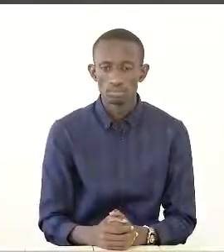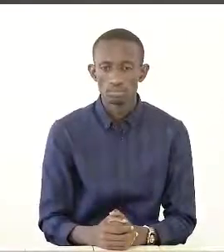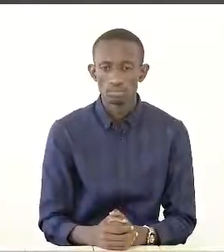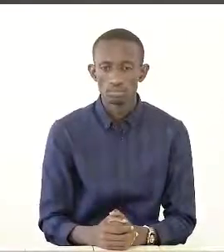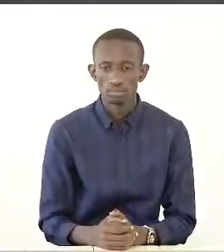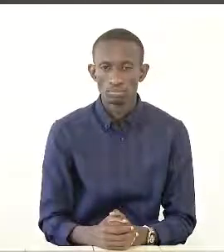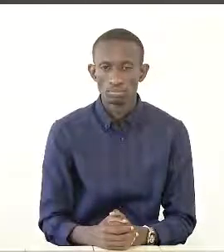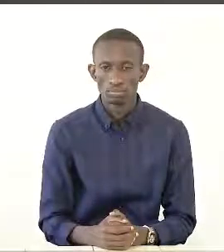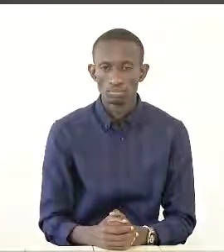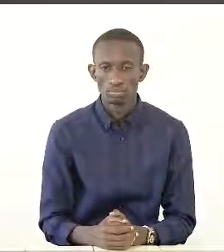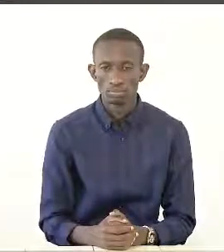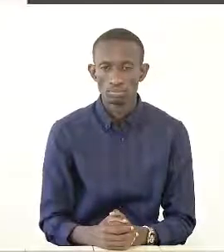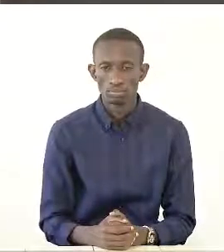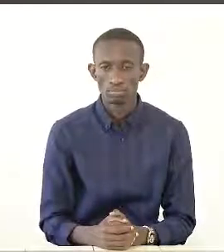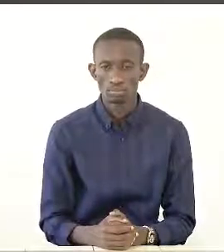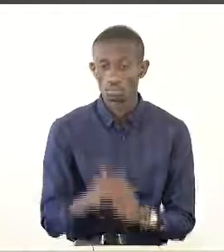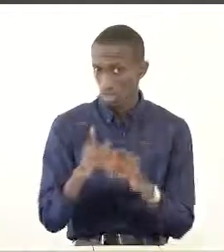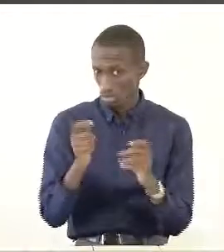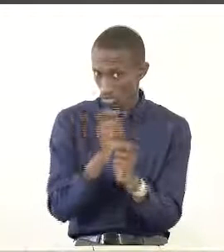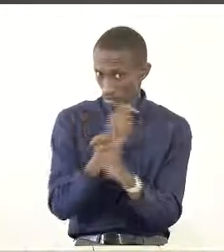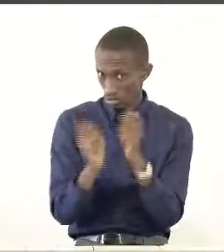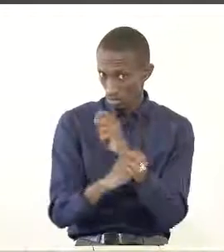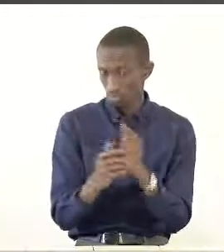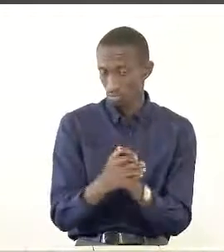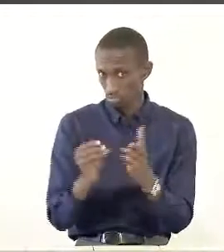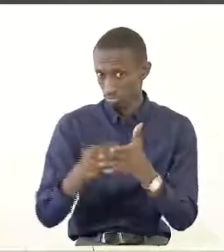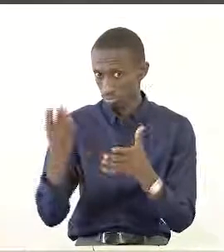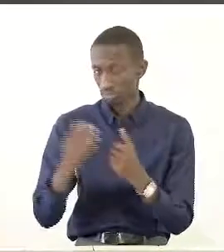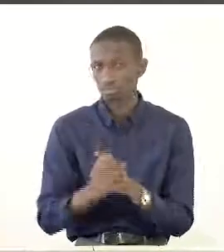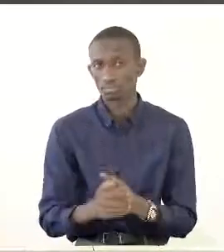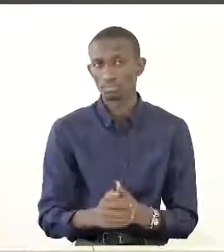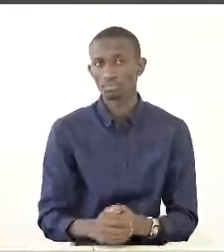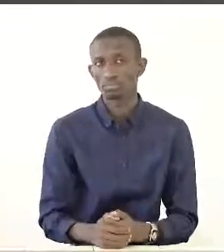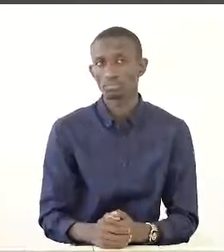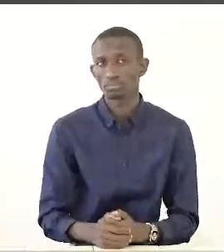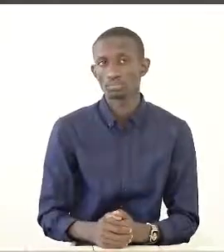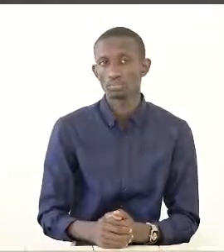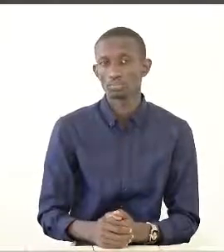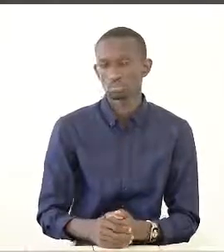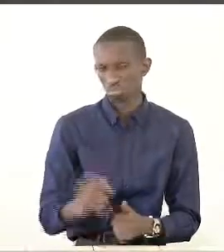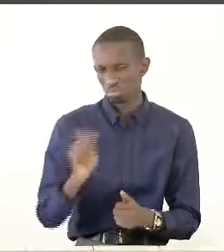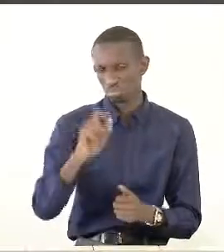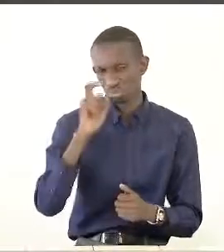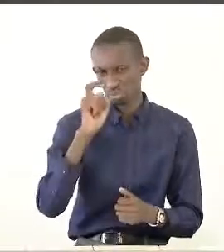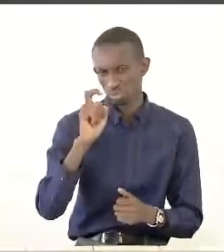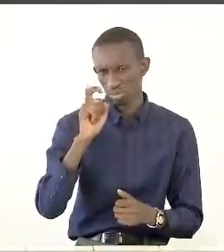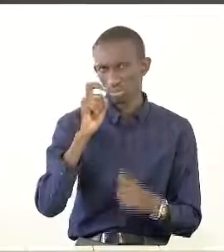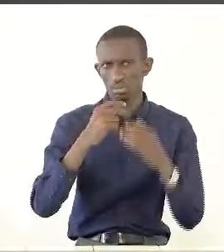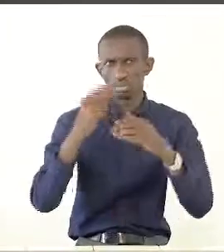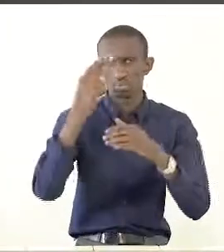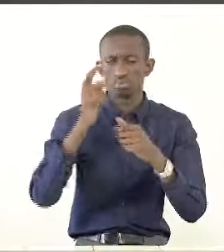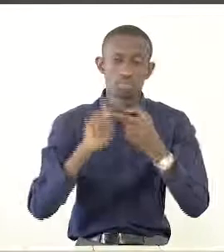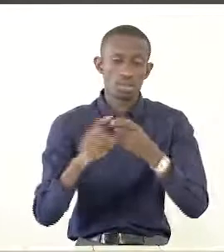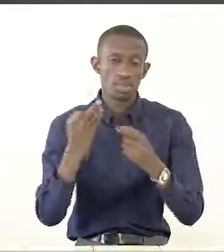Then, by change of variable, I can let x squared plus 3x